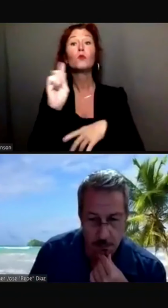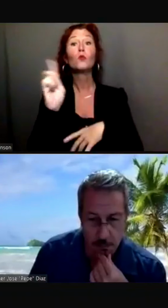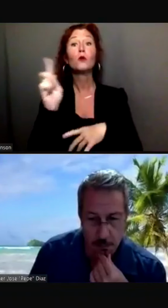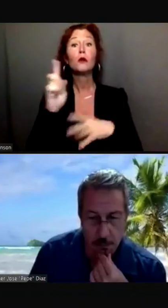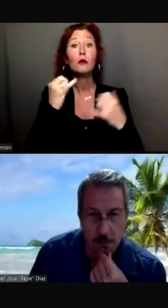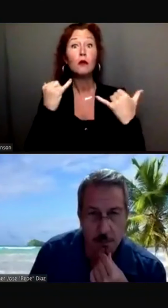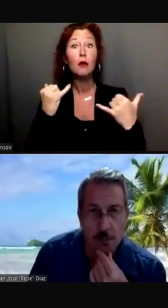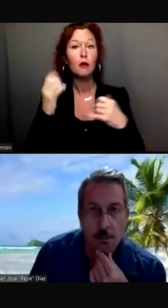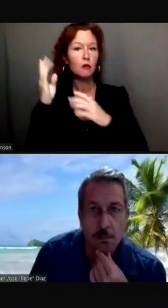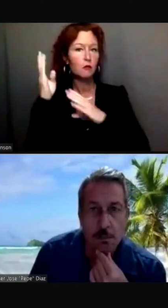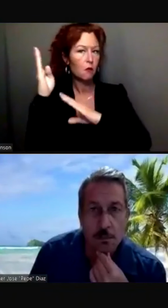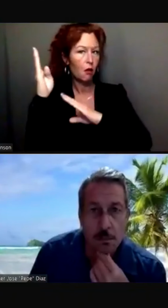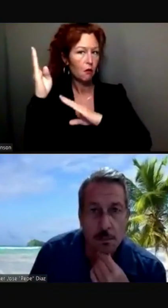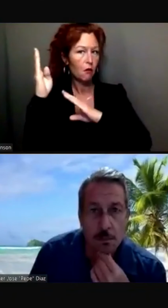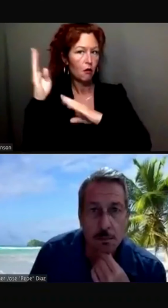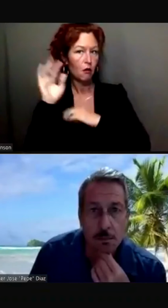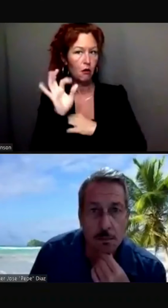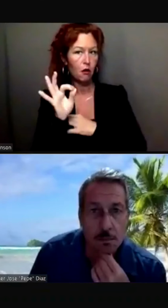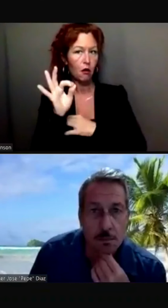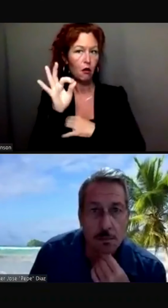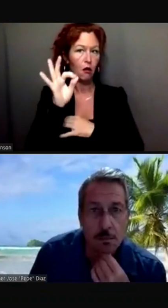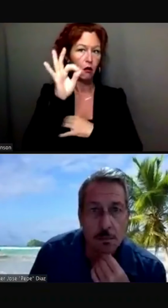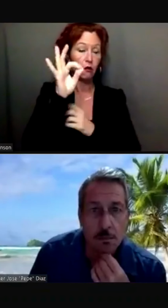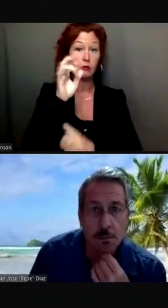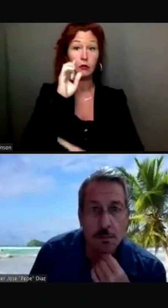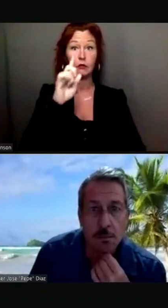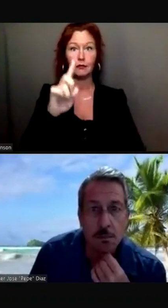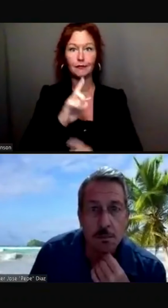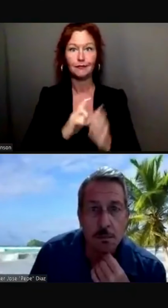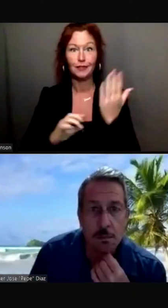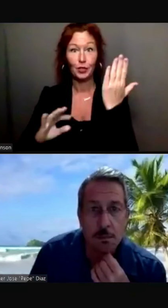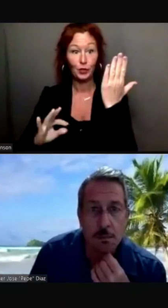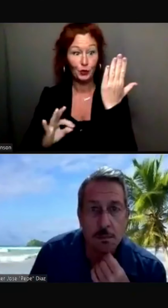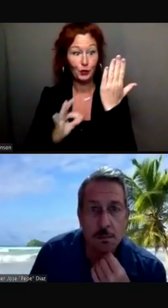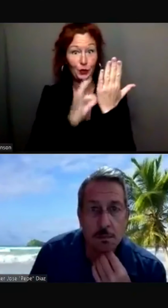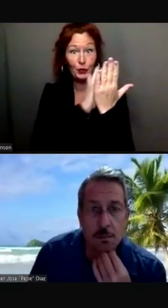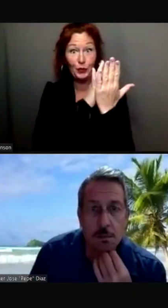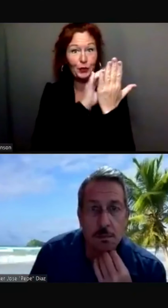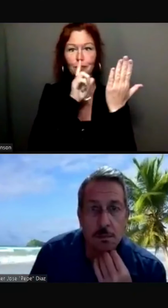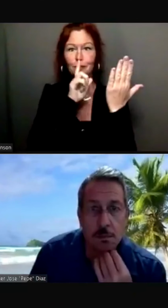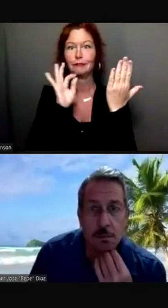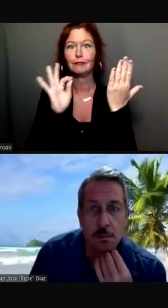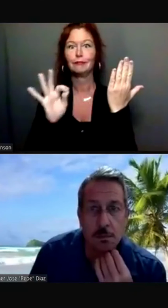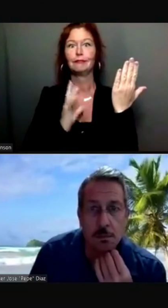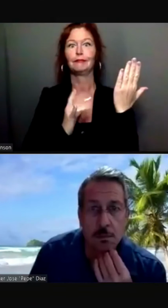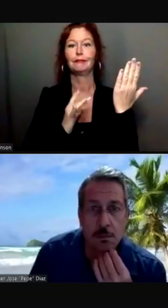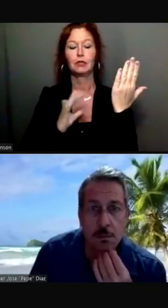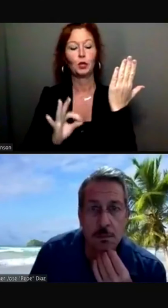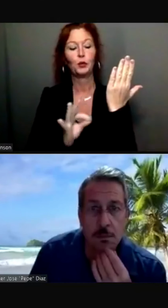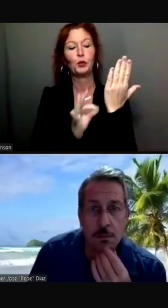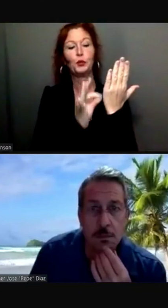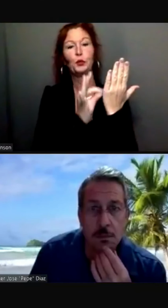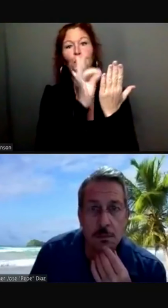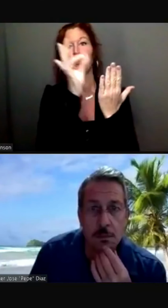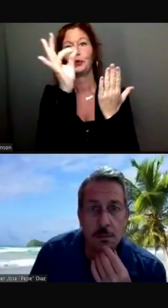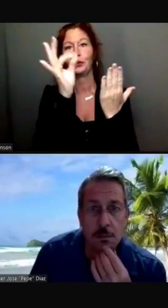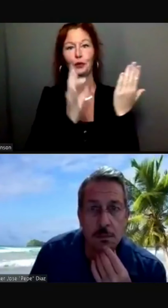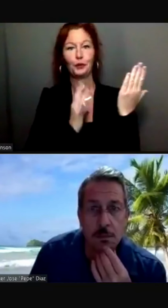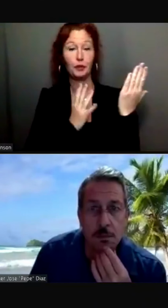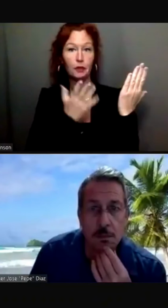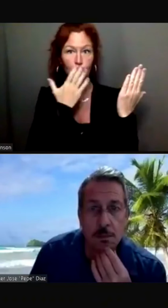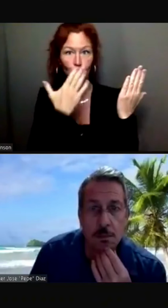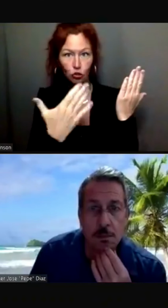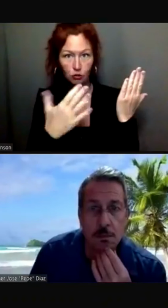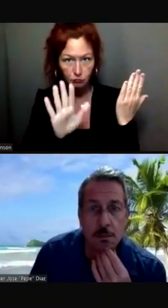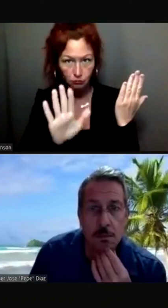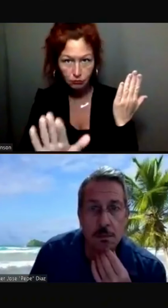track shows it moving to the east of our coast, which is good news, but we all know that a trajectory can change at any time.